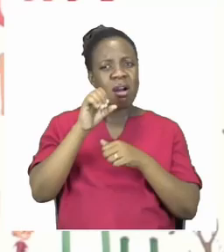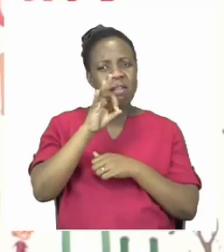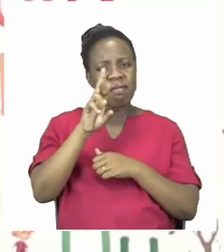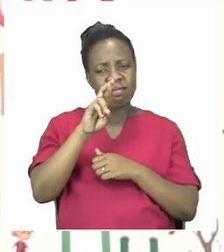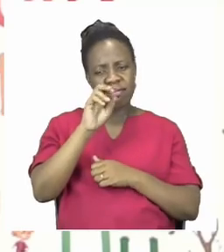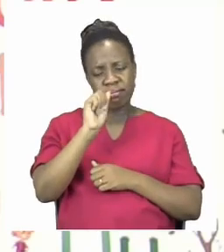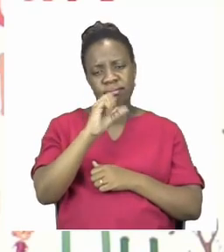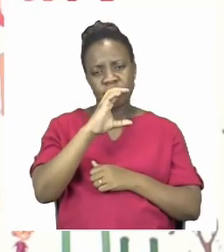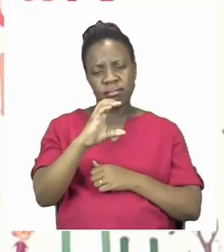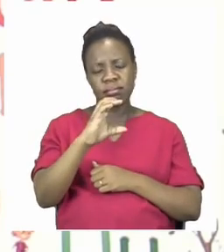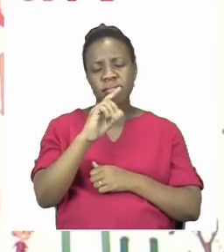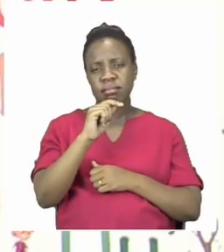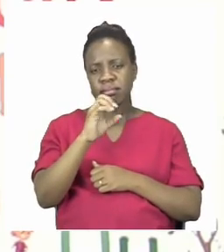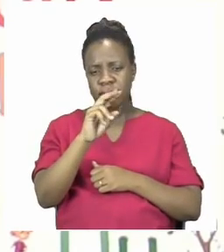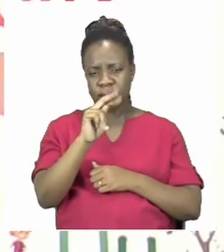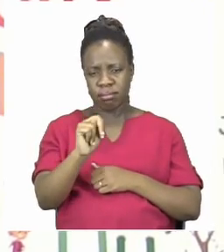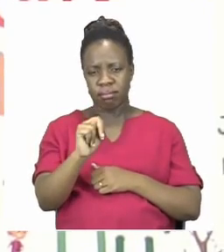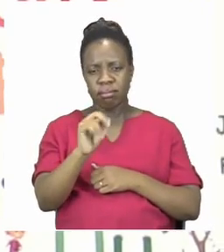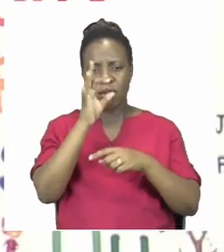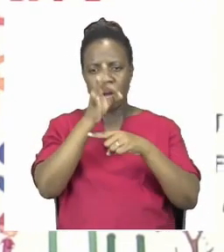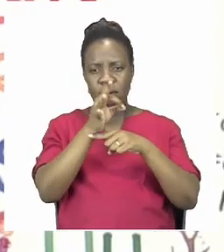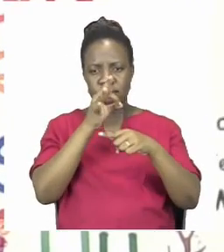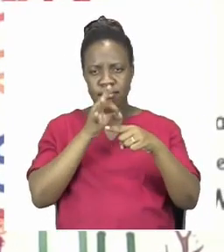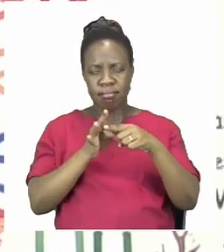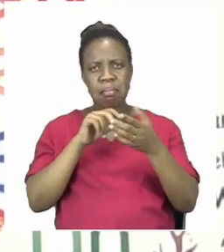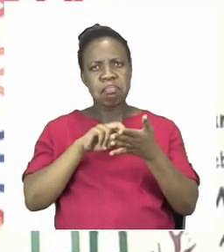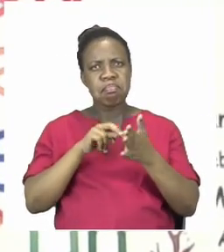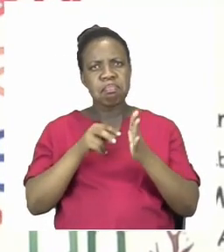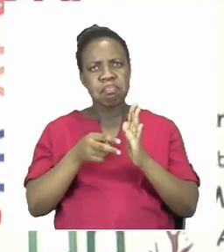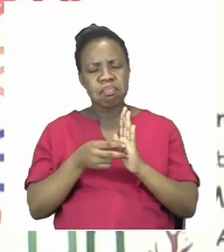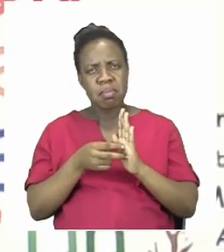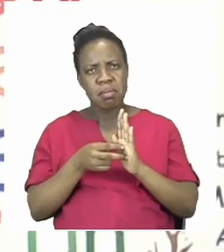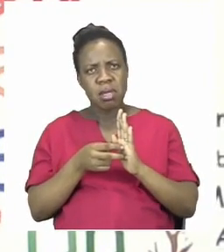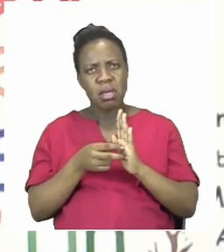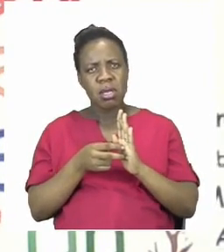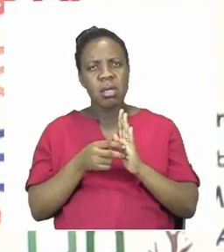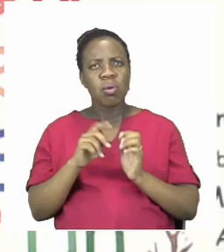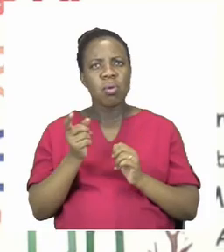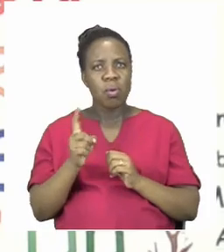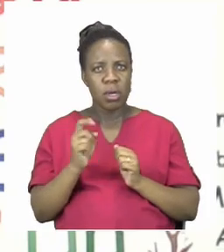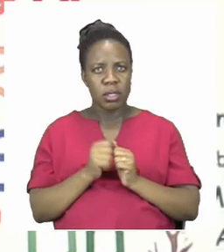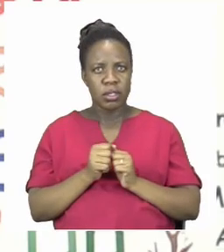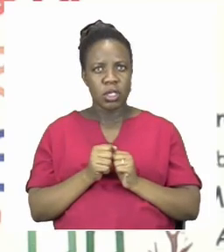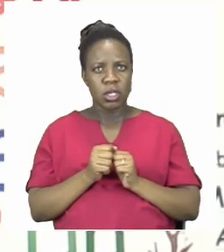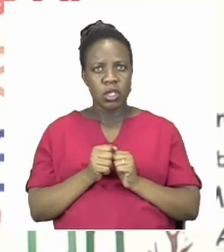That's because it is one shape that has been cut into half. The side that is colored can